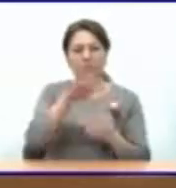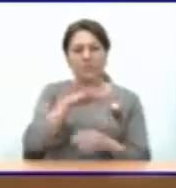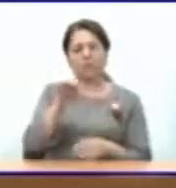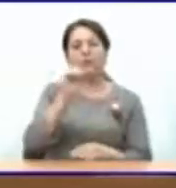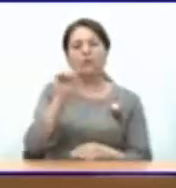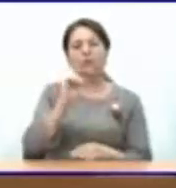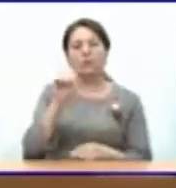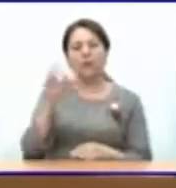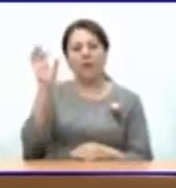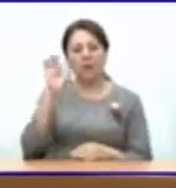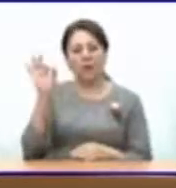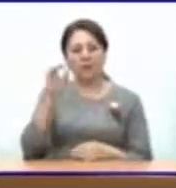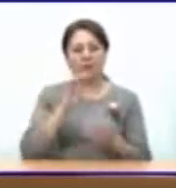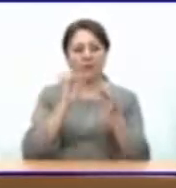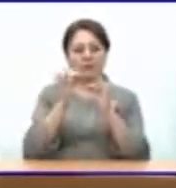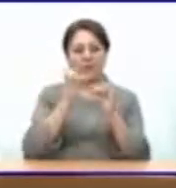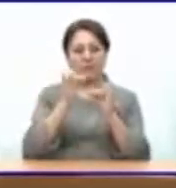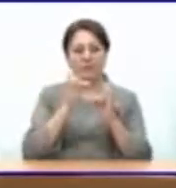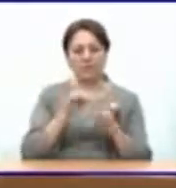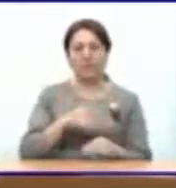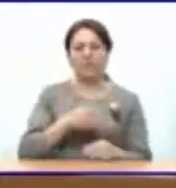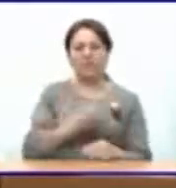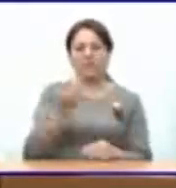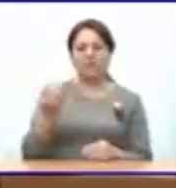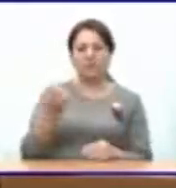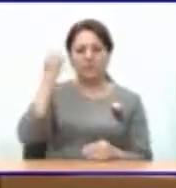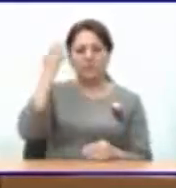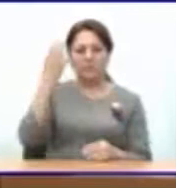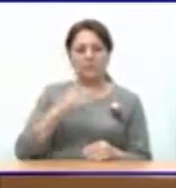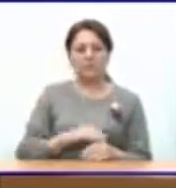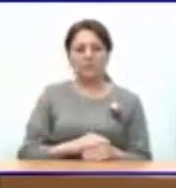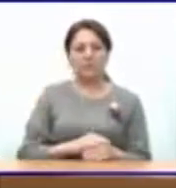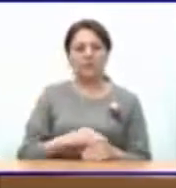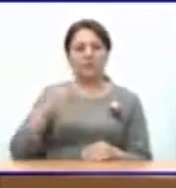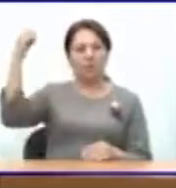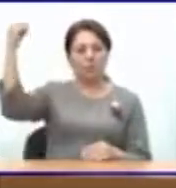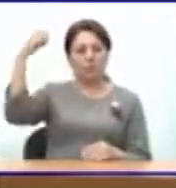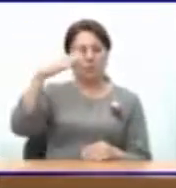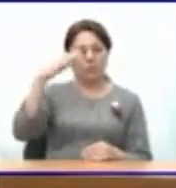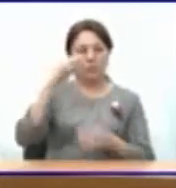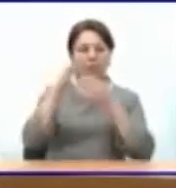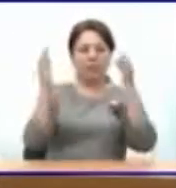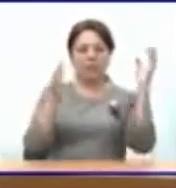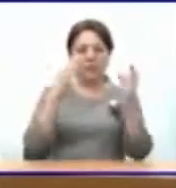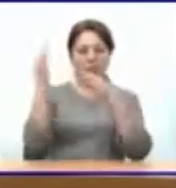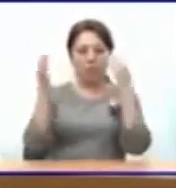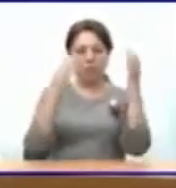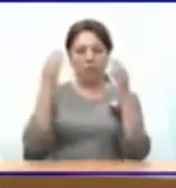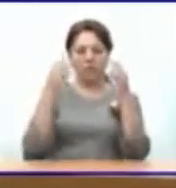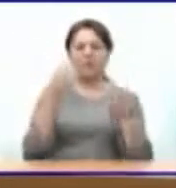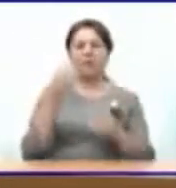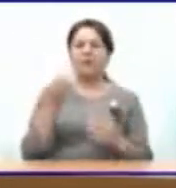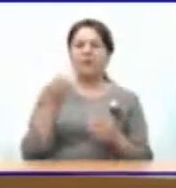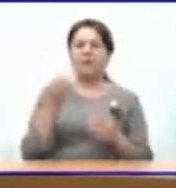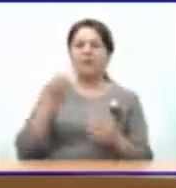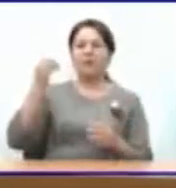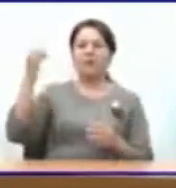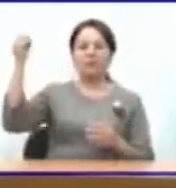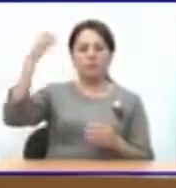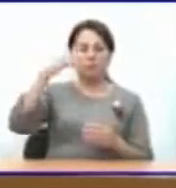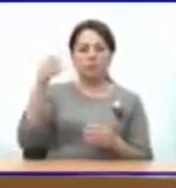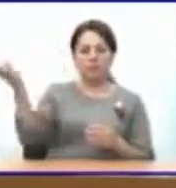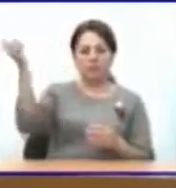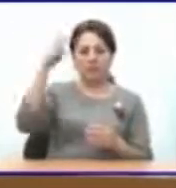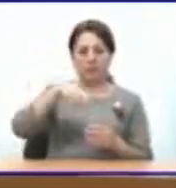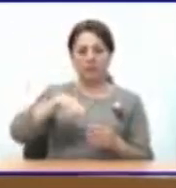nima ekanligi haqida gaplashamiz. Siz juda ham yaxshi bilasiz. Quyosh shamoli, demak, quyoshdan kelayotgan radiatsiya